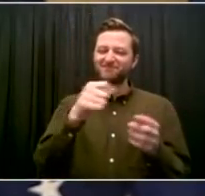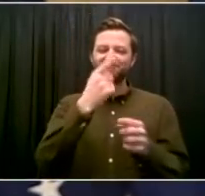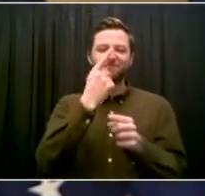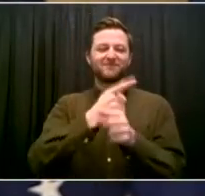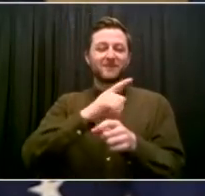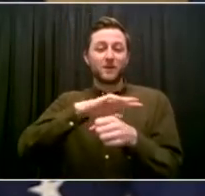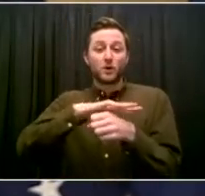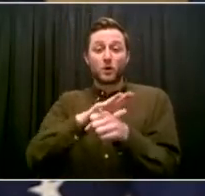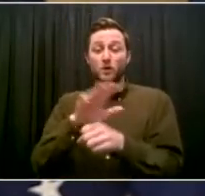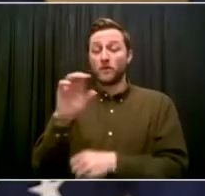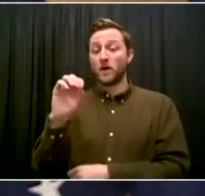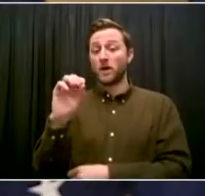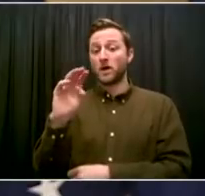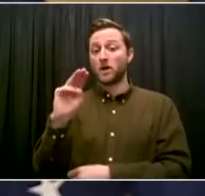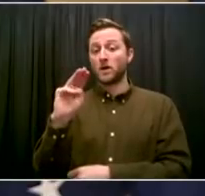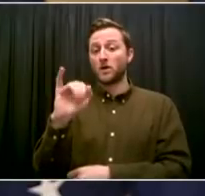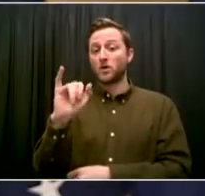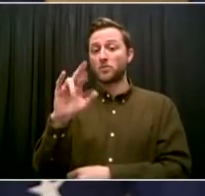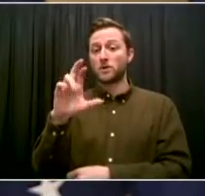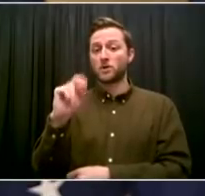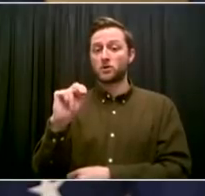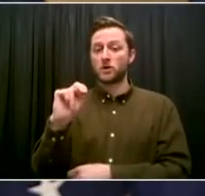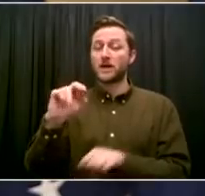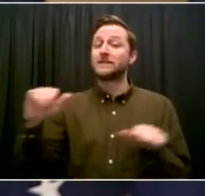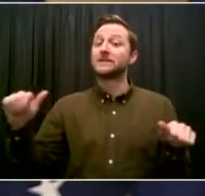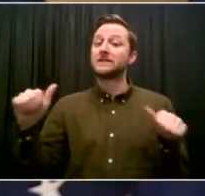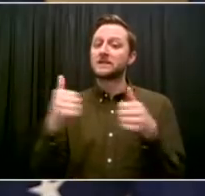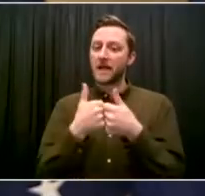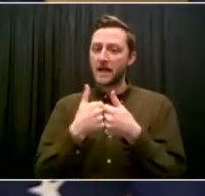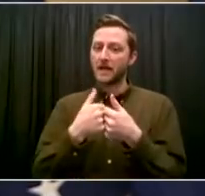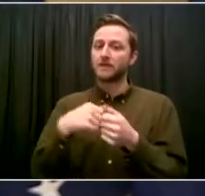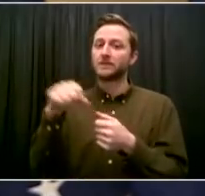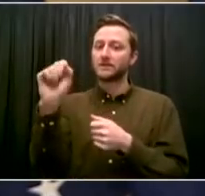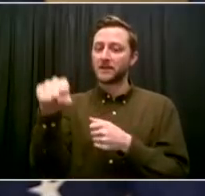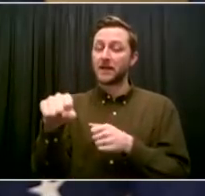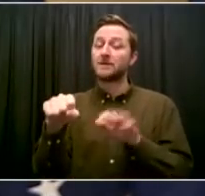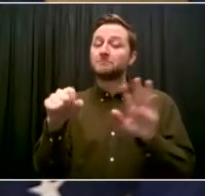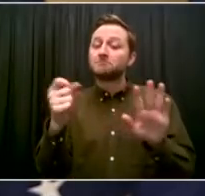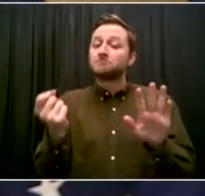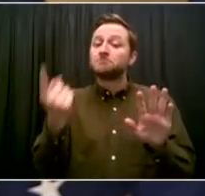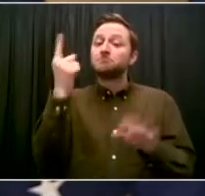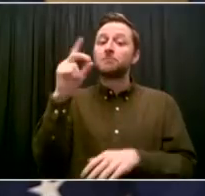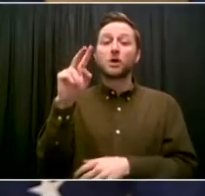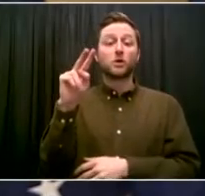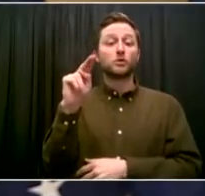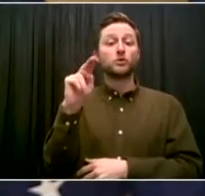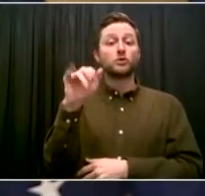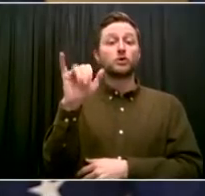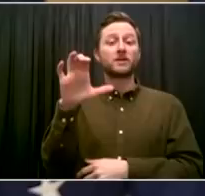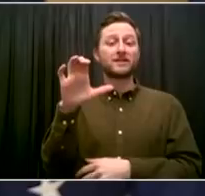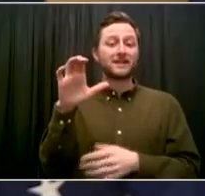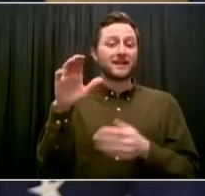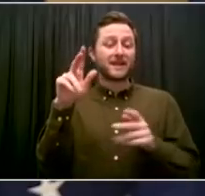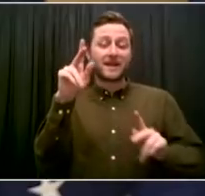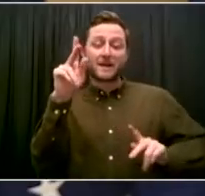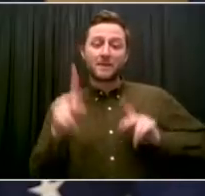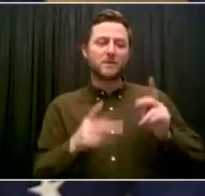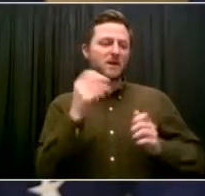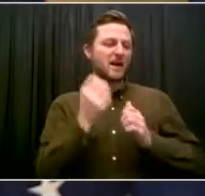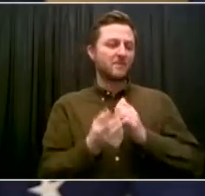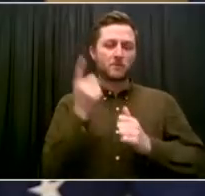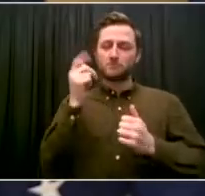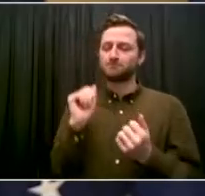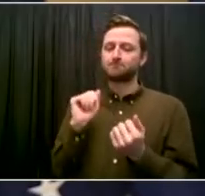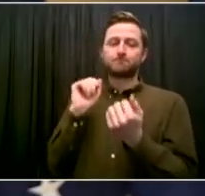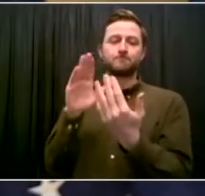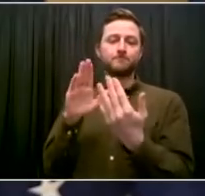New York City has risen to the challenge. We brought to bear every single tool at our disposal: vaccines,